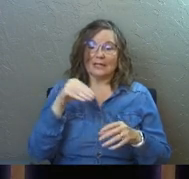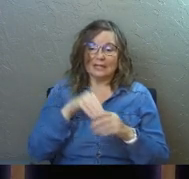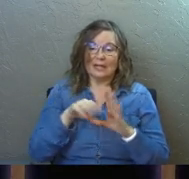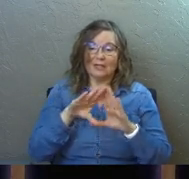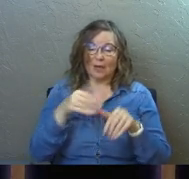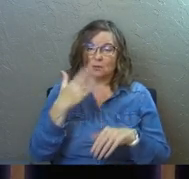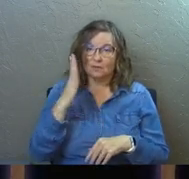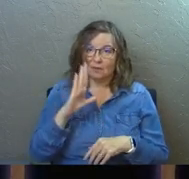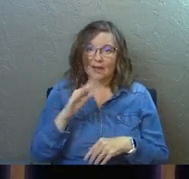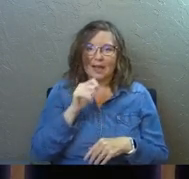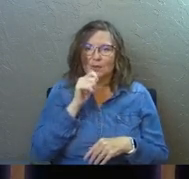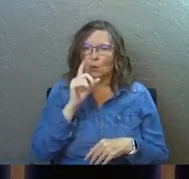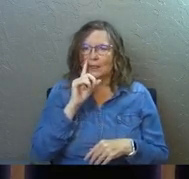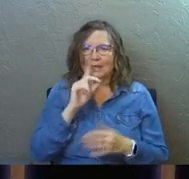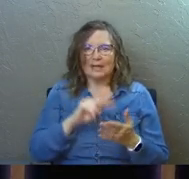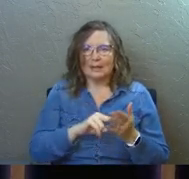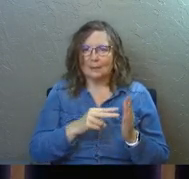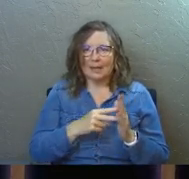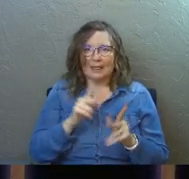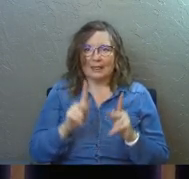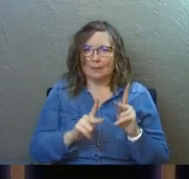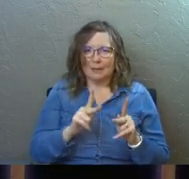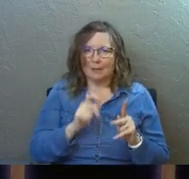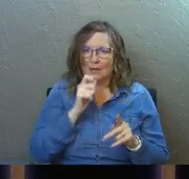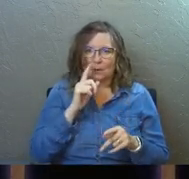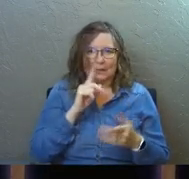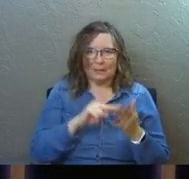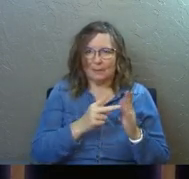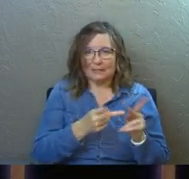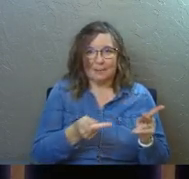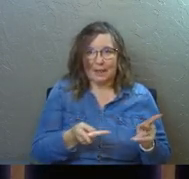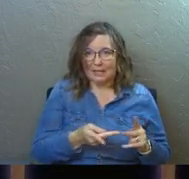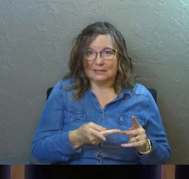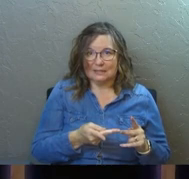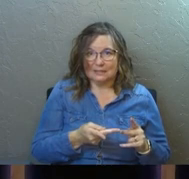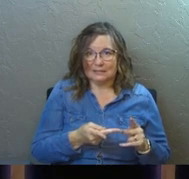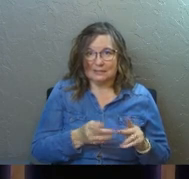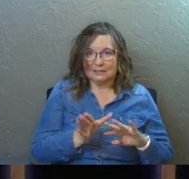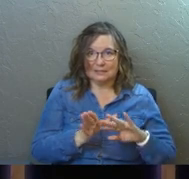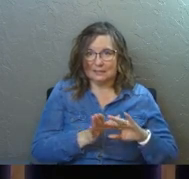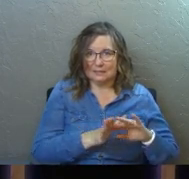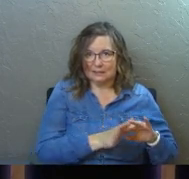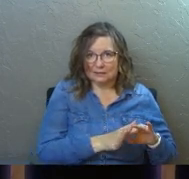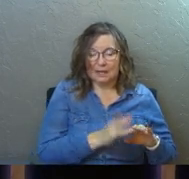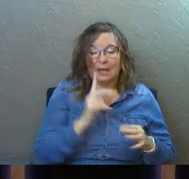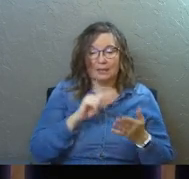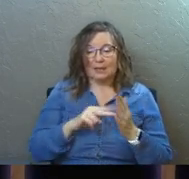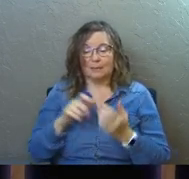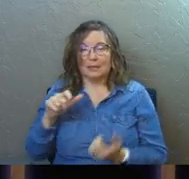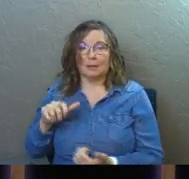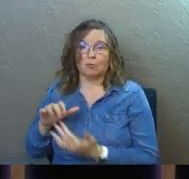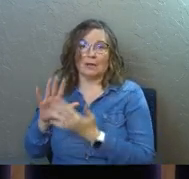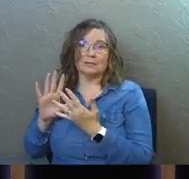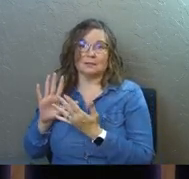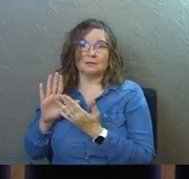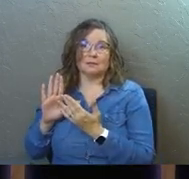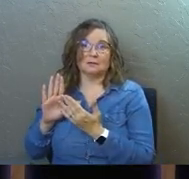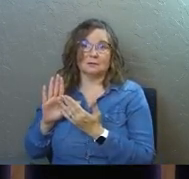in the house of God, I don't think he means the people, and I don't think he means the place. I think he means the